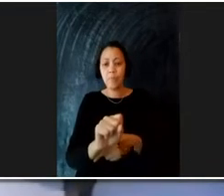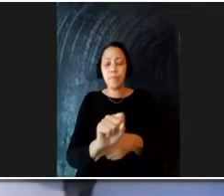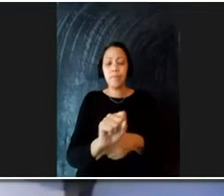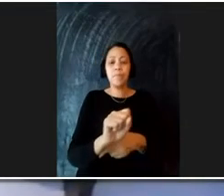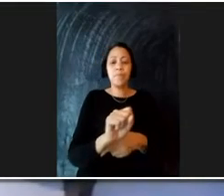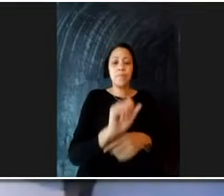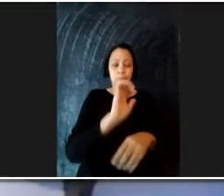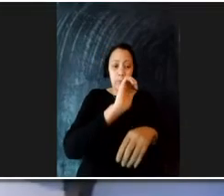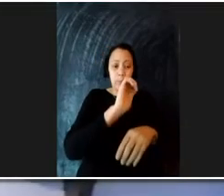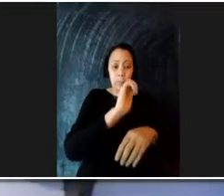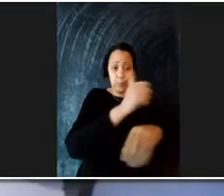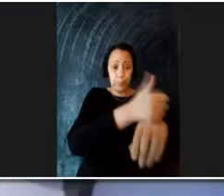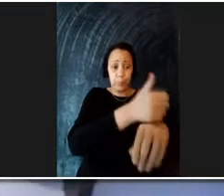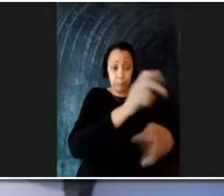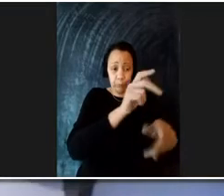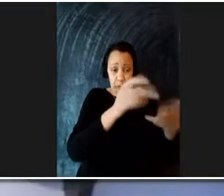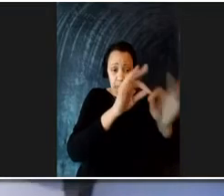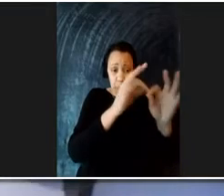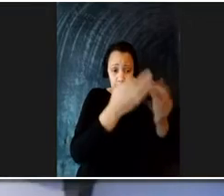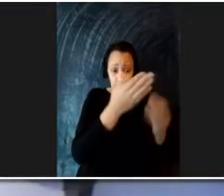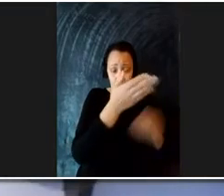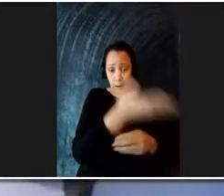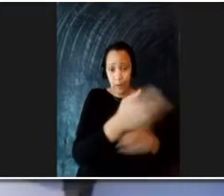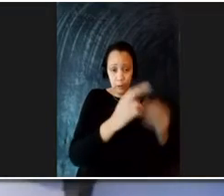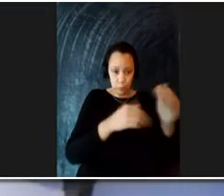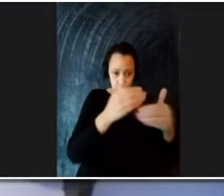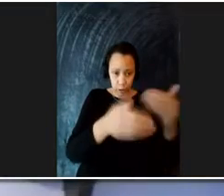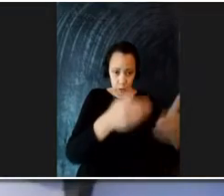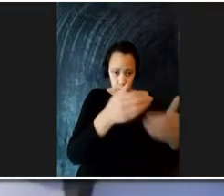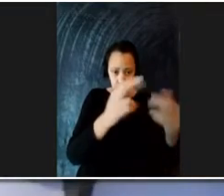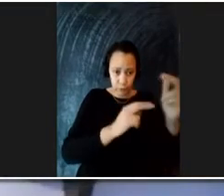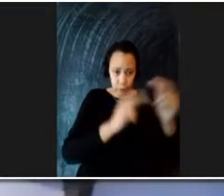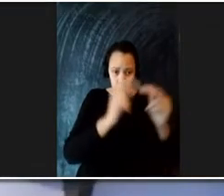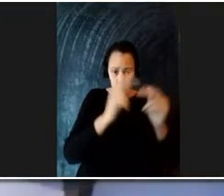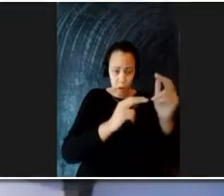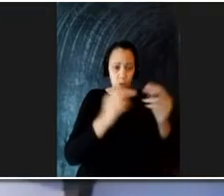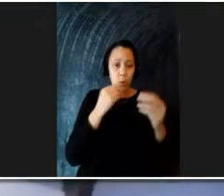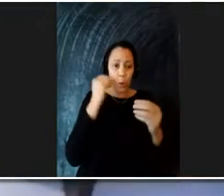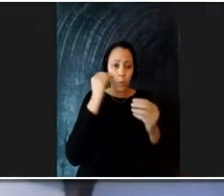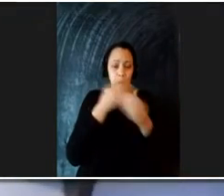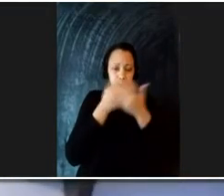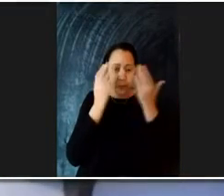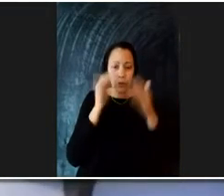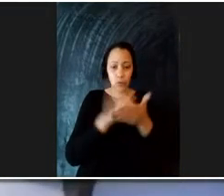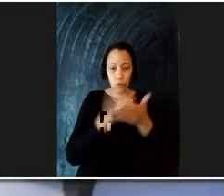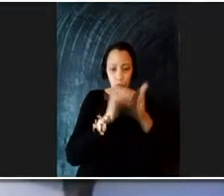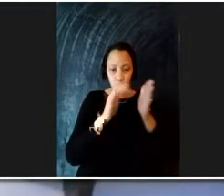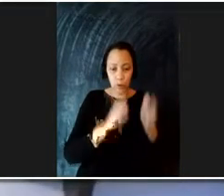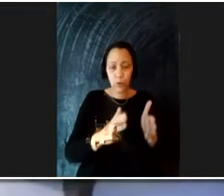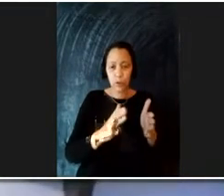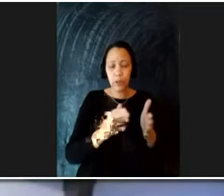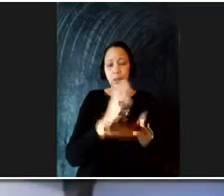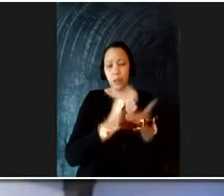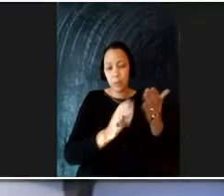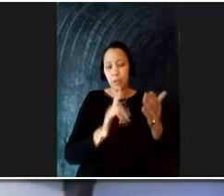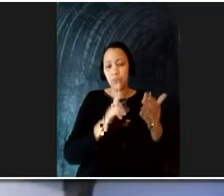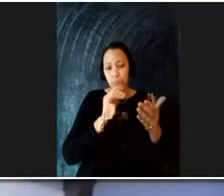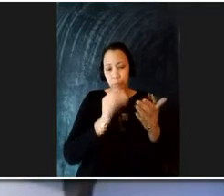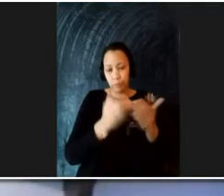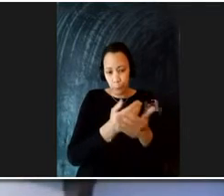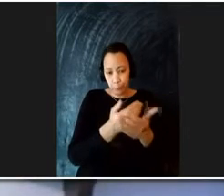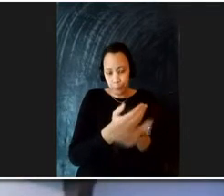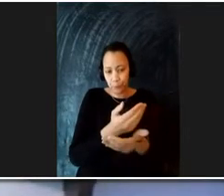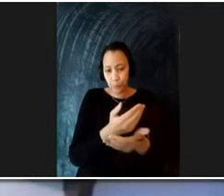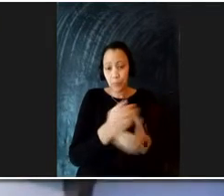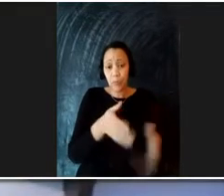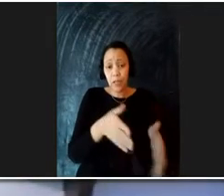move into higher income affordable housing units and have their City FEPS voucher payments increased and as affordable housing units remain some of the